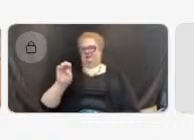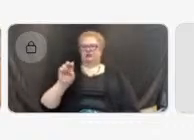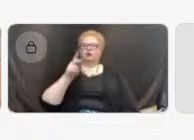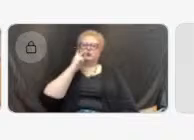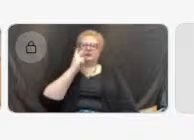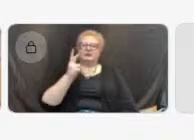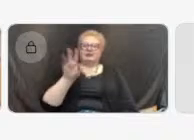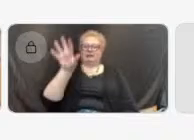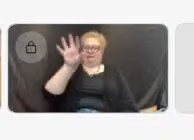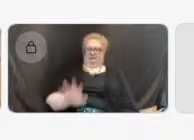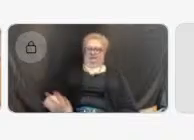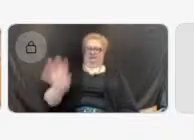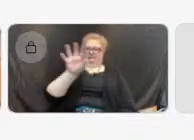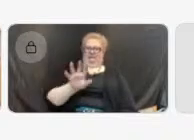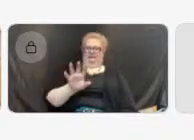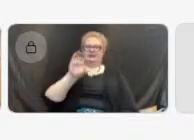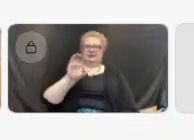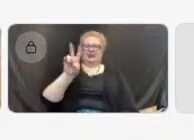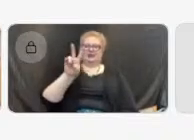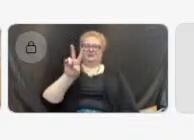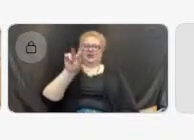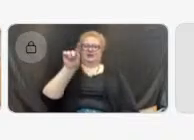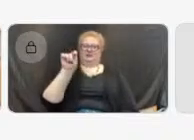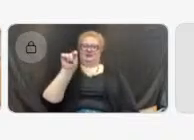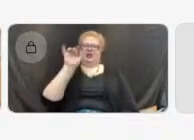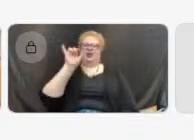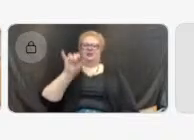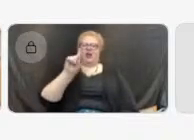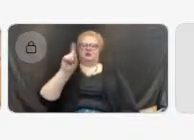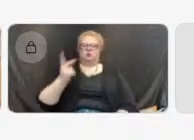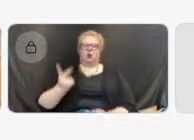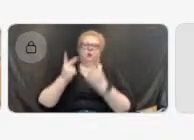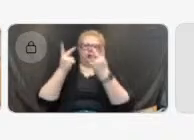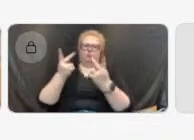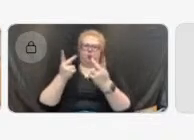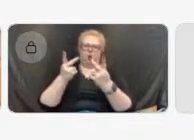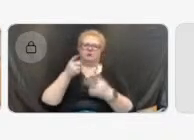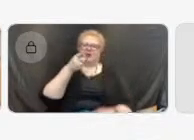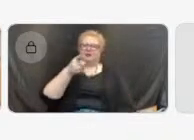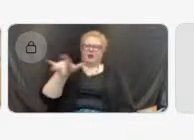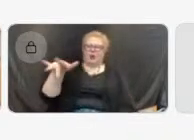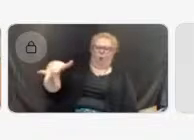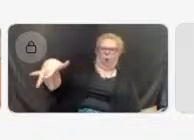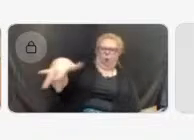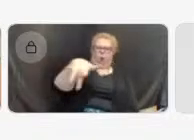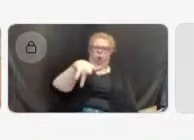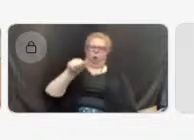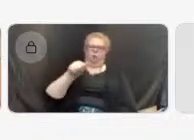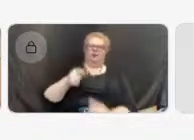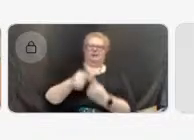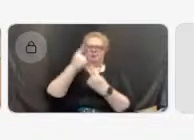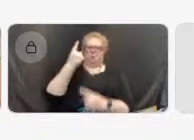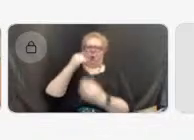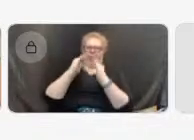CVT and is currently a completely forested plot of land other than the one house that was already discussed.